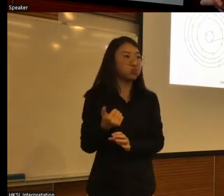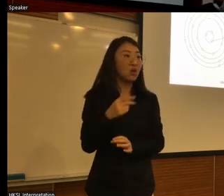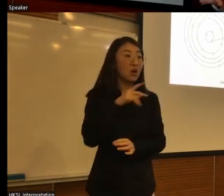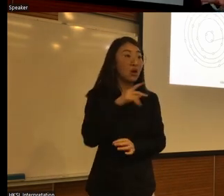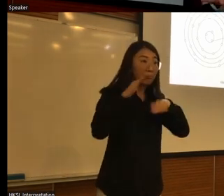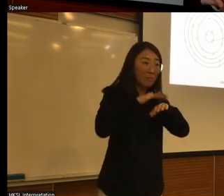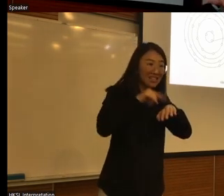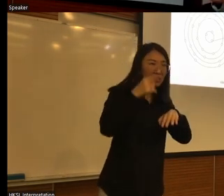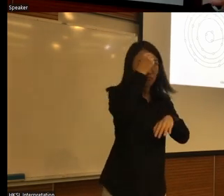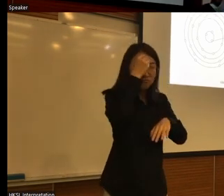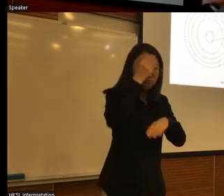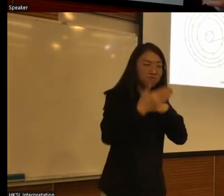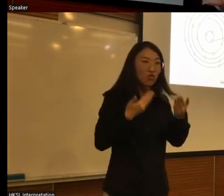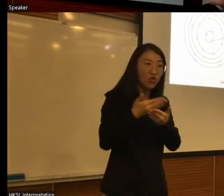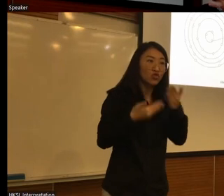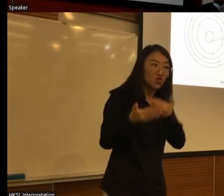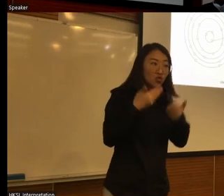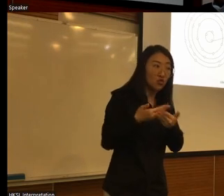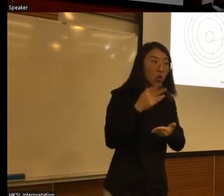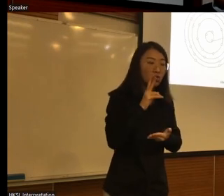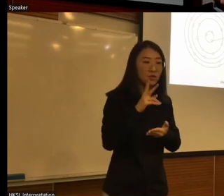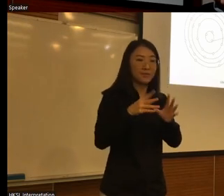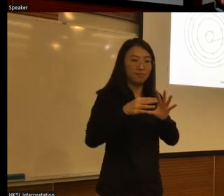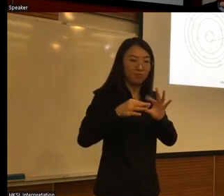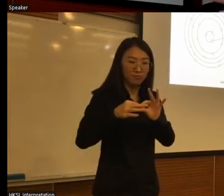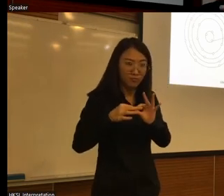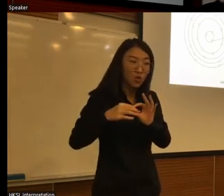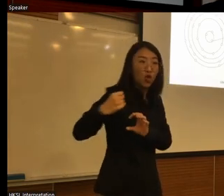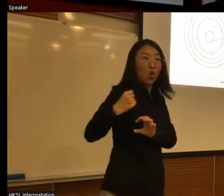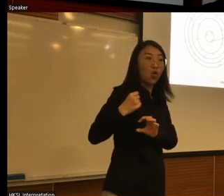strengthened, and there is more access to them, and they become more available.